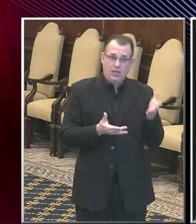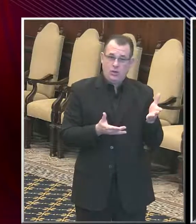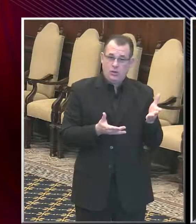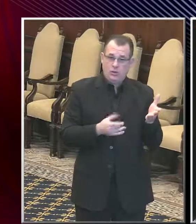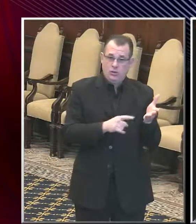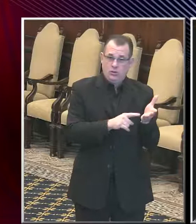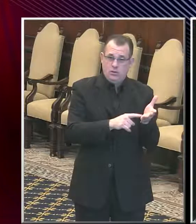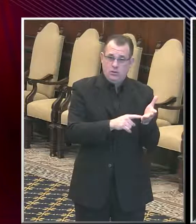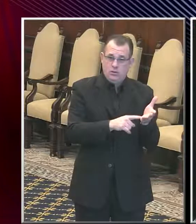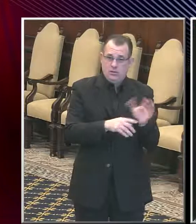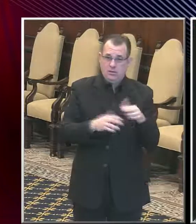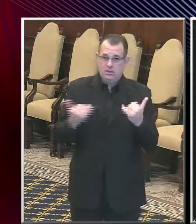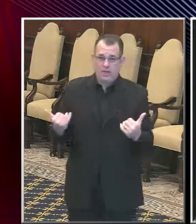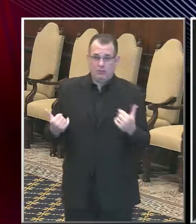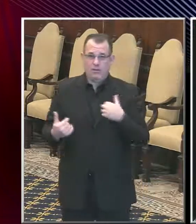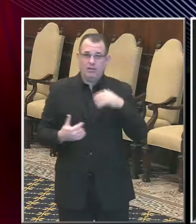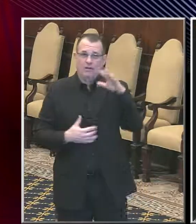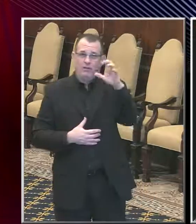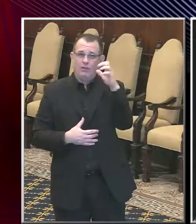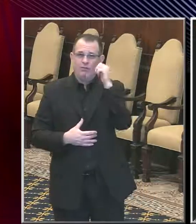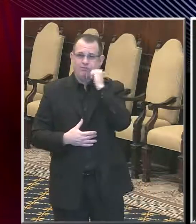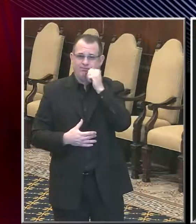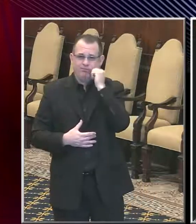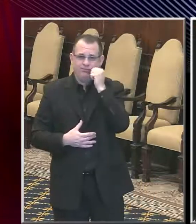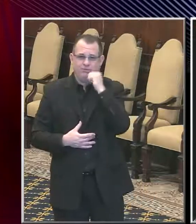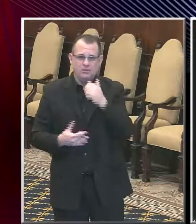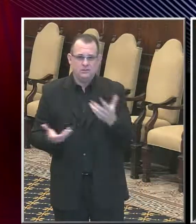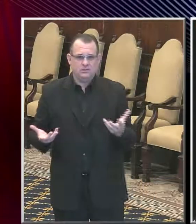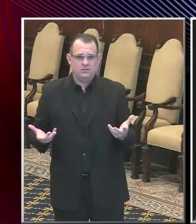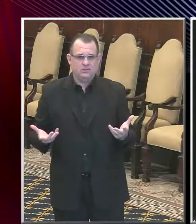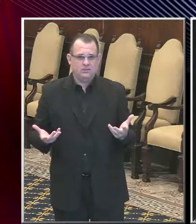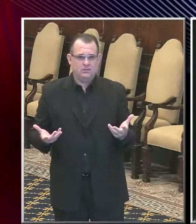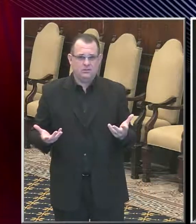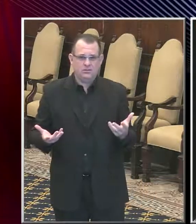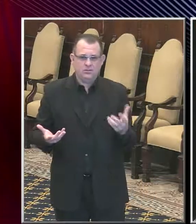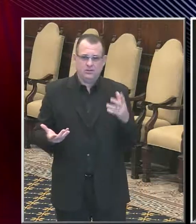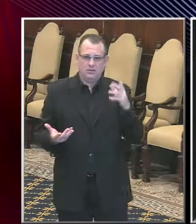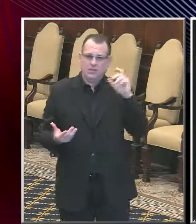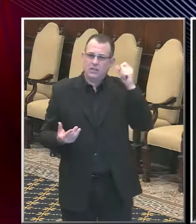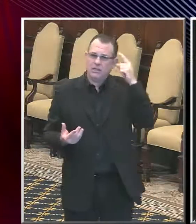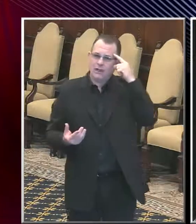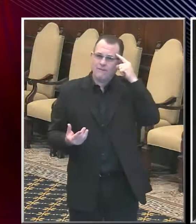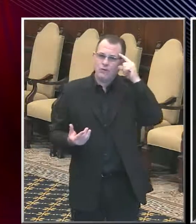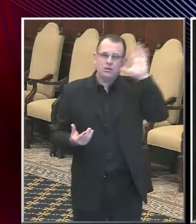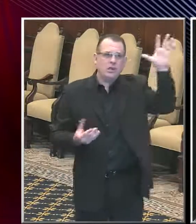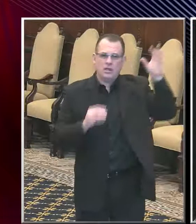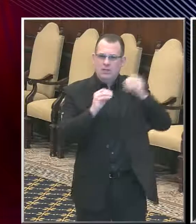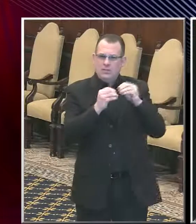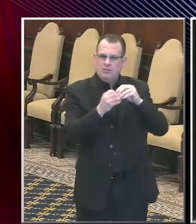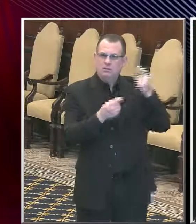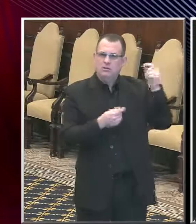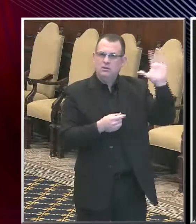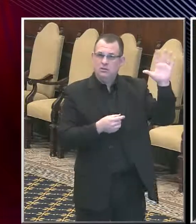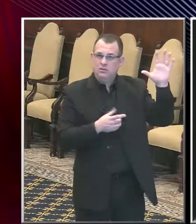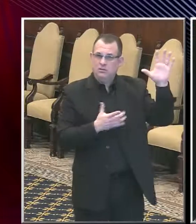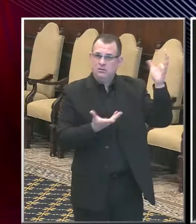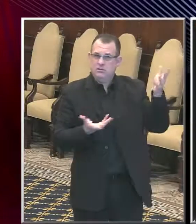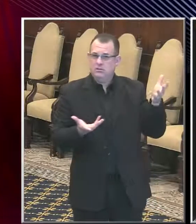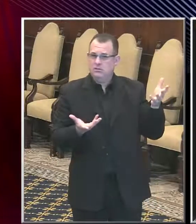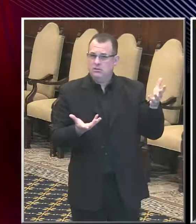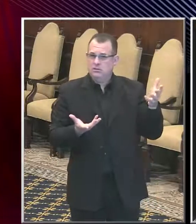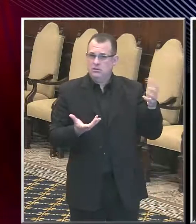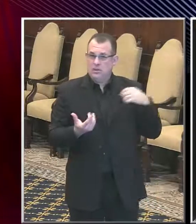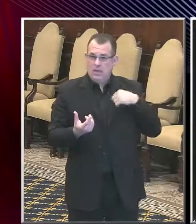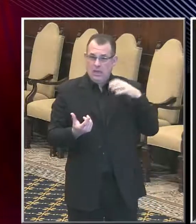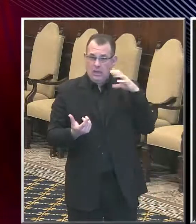day. Where do we stand with the numbers from the governor? And again, they're asking about, I guess we won't be in that